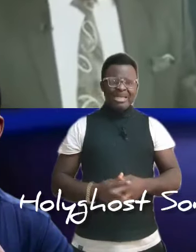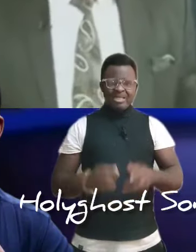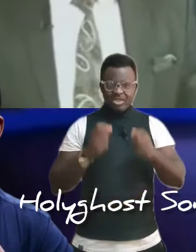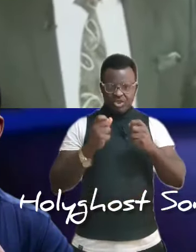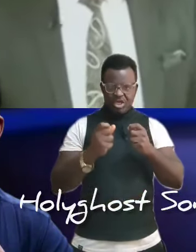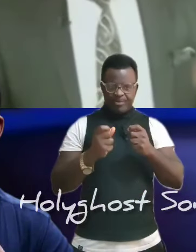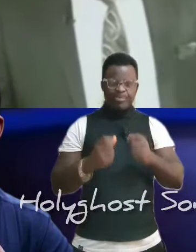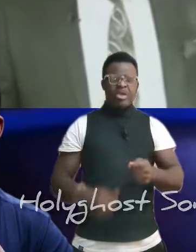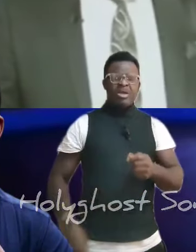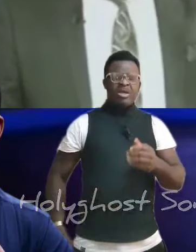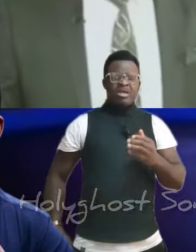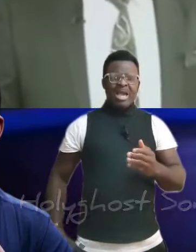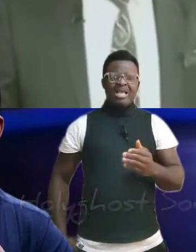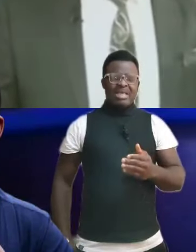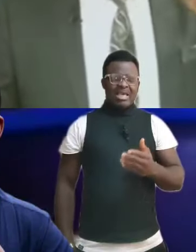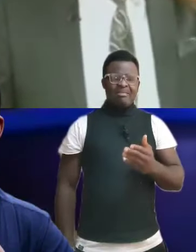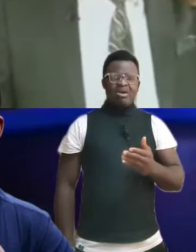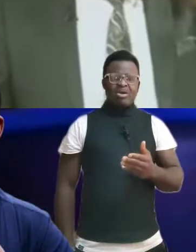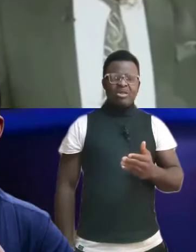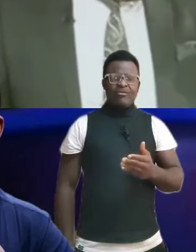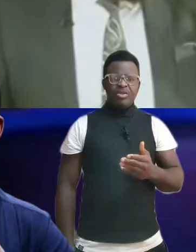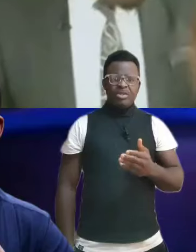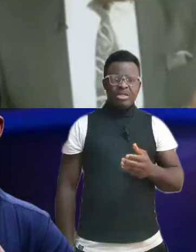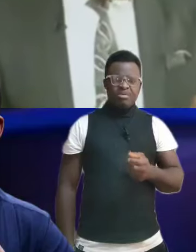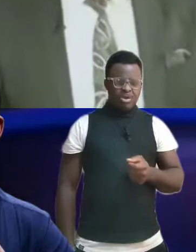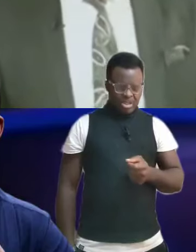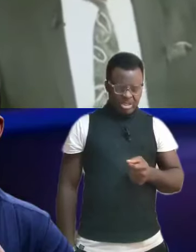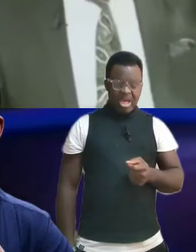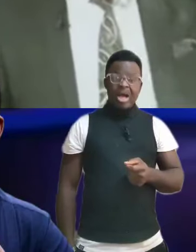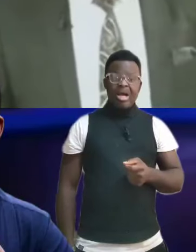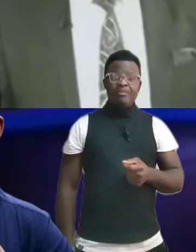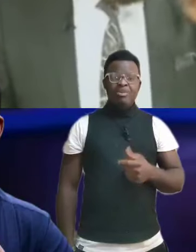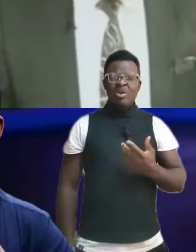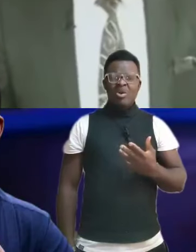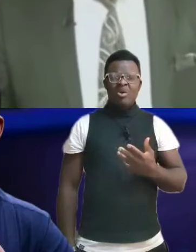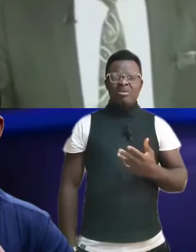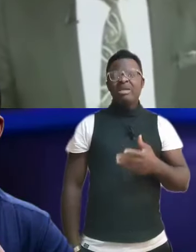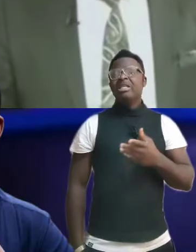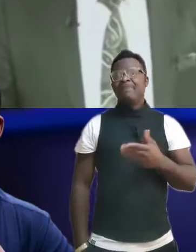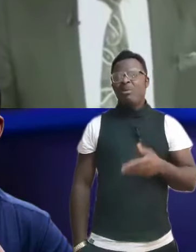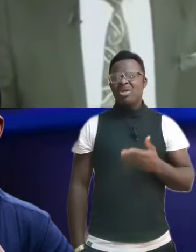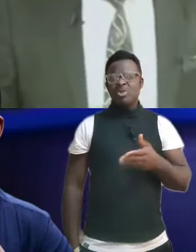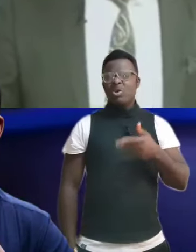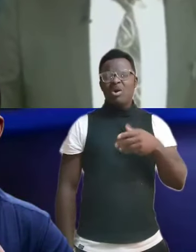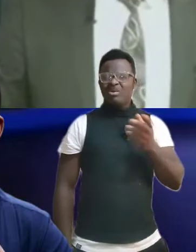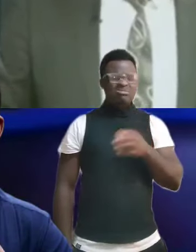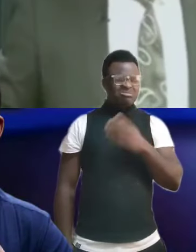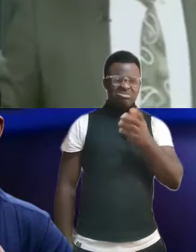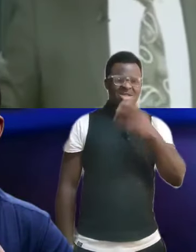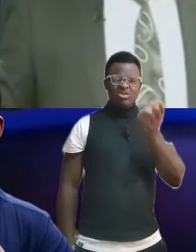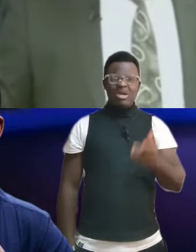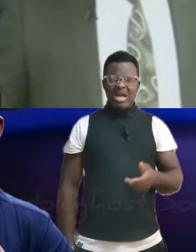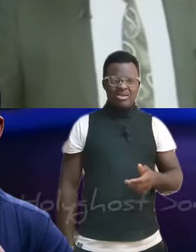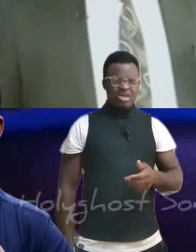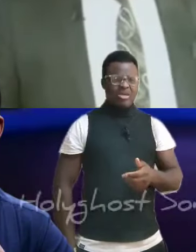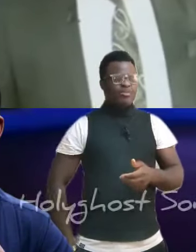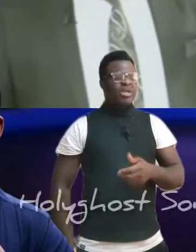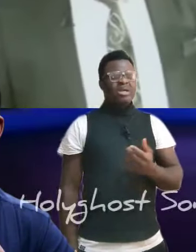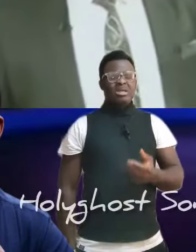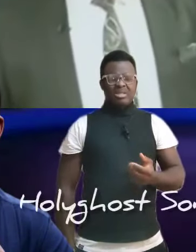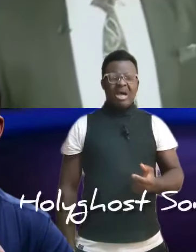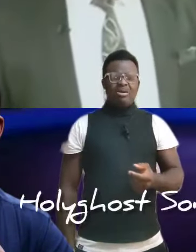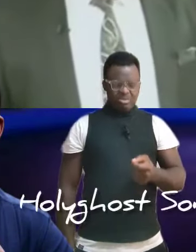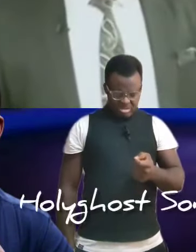expectations. But I will blame it on the government, and I'll blame it to legal instrument, the 1999 Constitution,